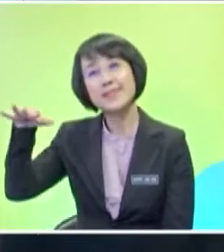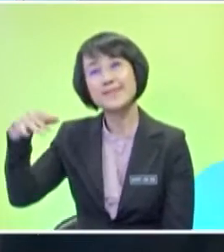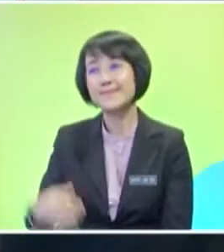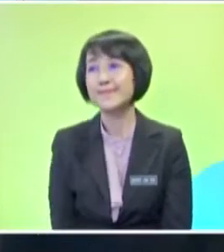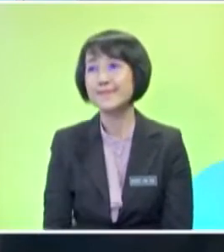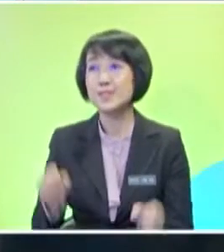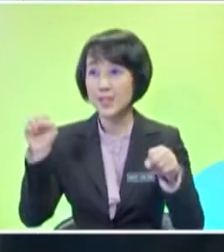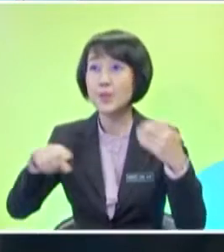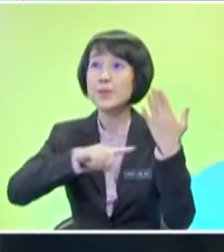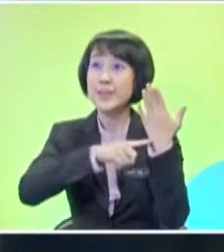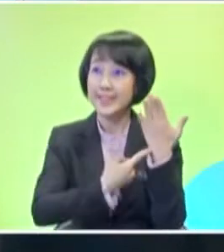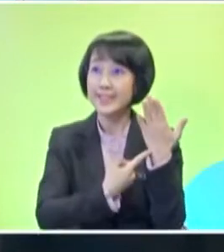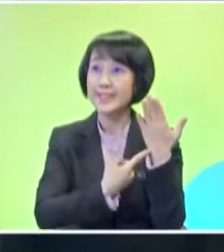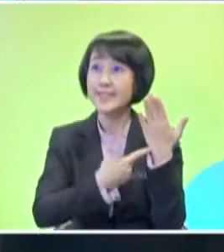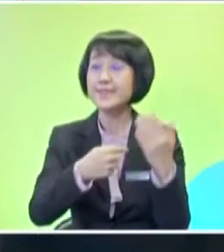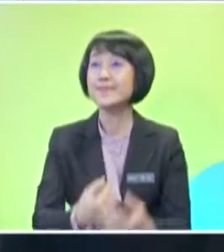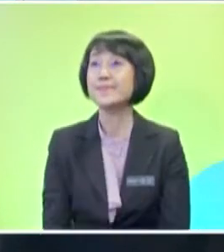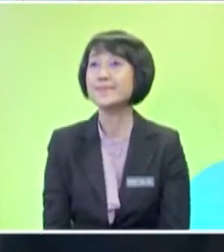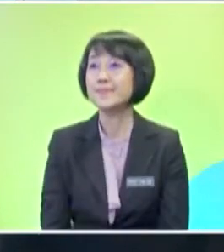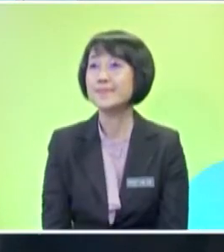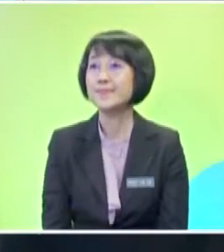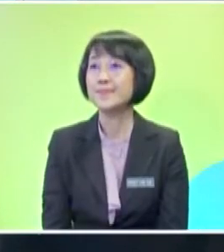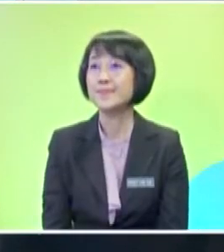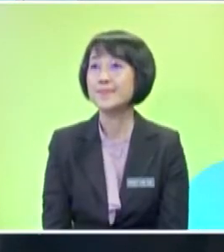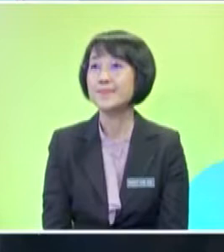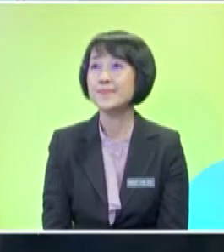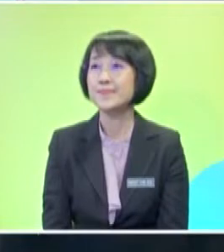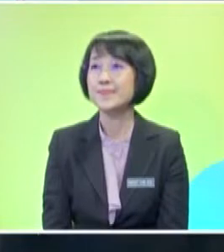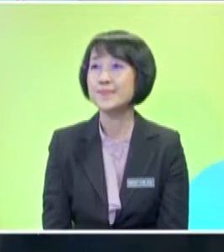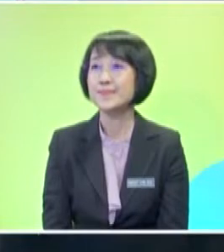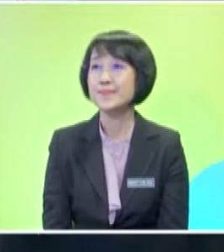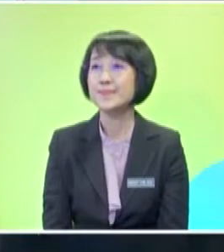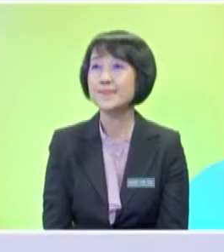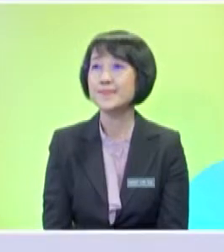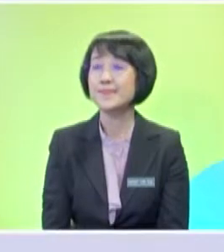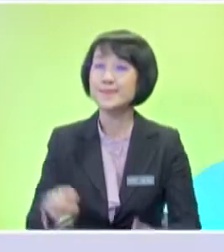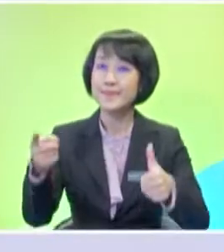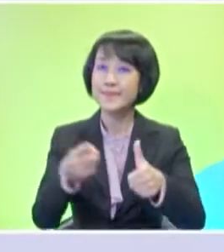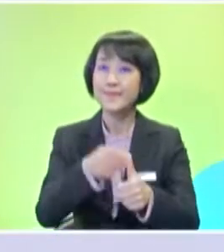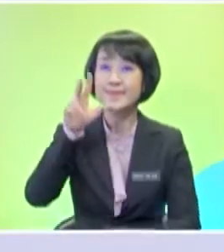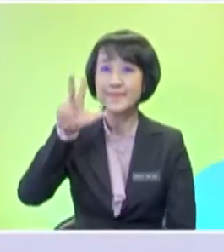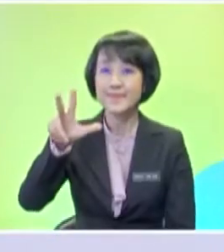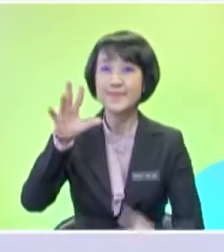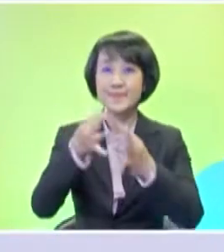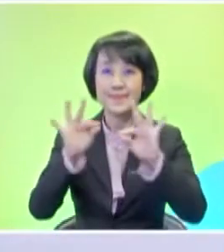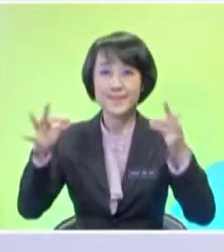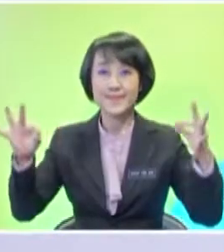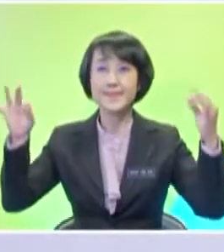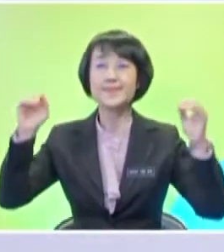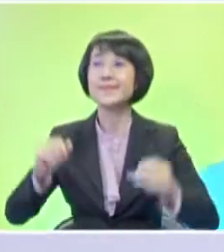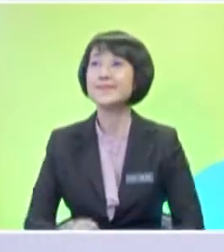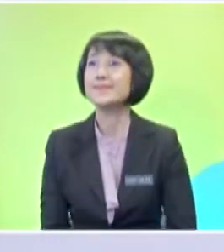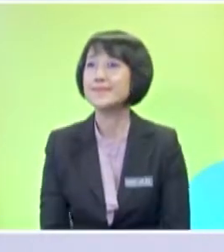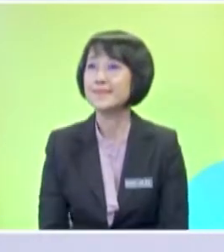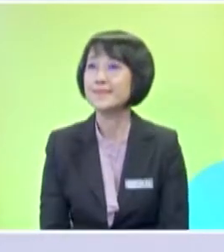we begin? Yes. Okay. Let's take a look on the first 3 sentences. Okay. Okay. What